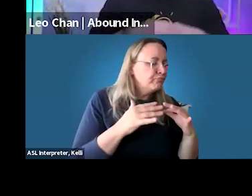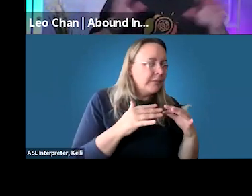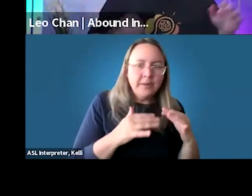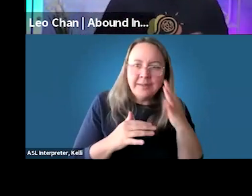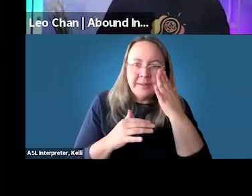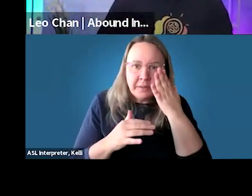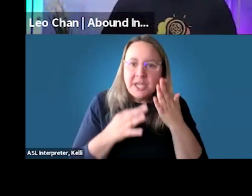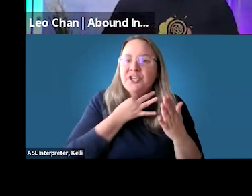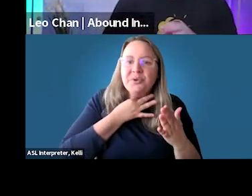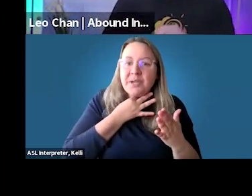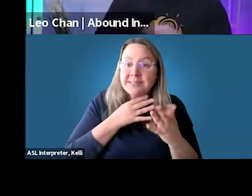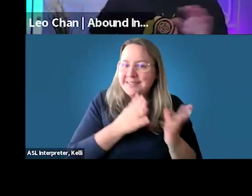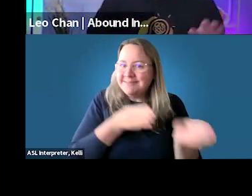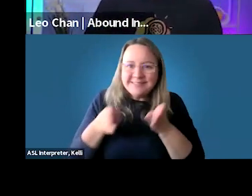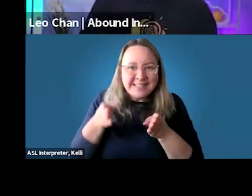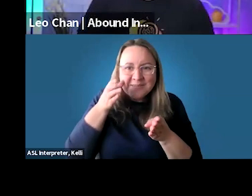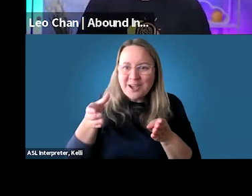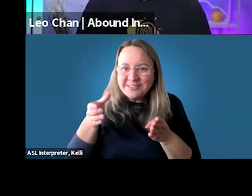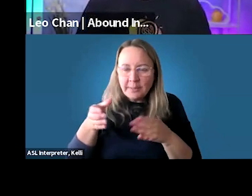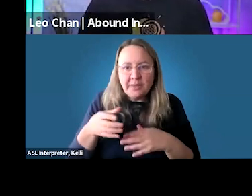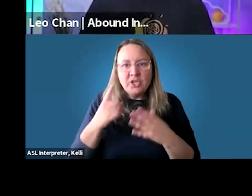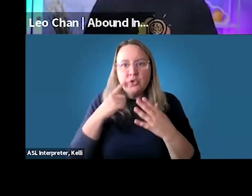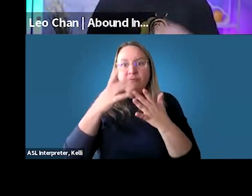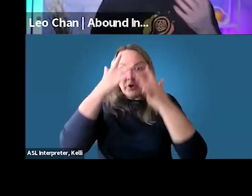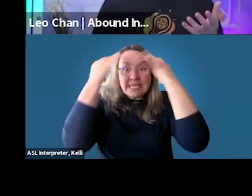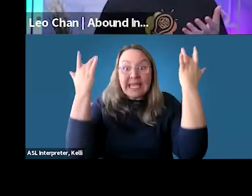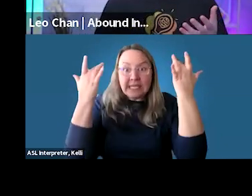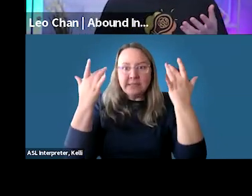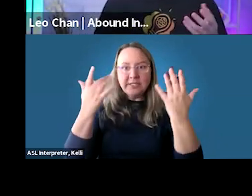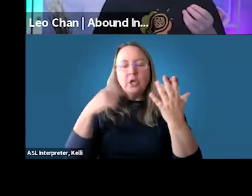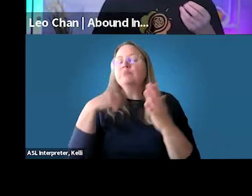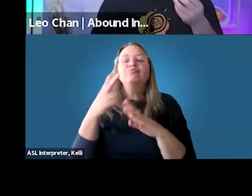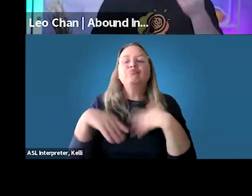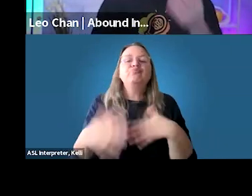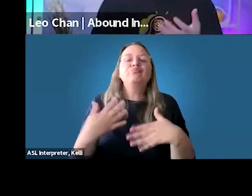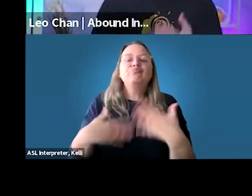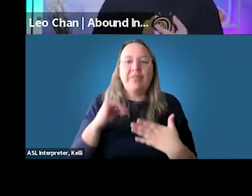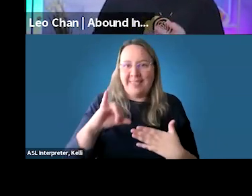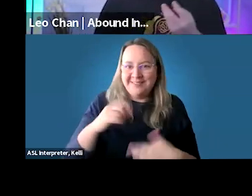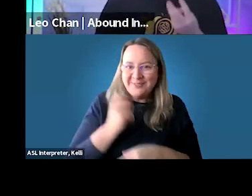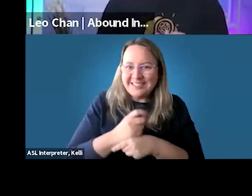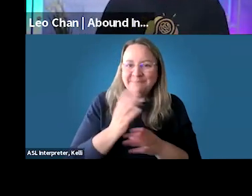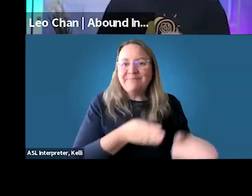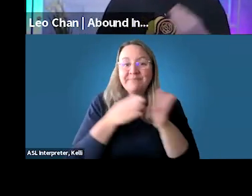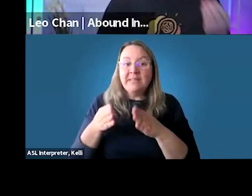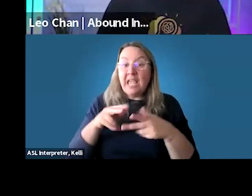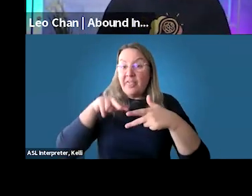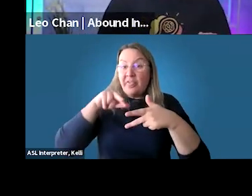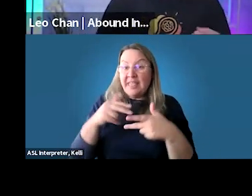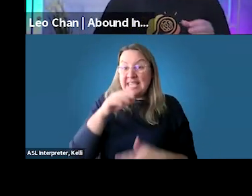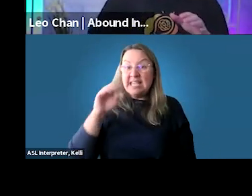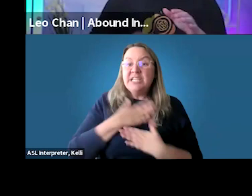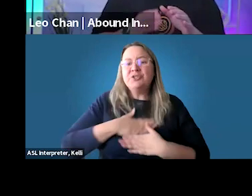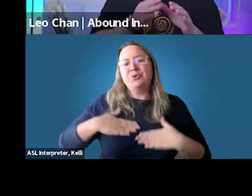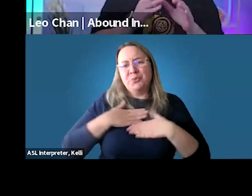into flow. You lose all track of time, which is fun. And then finally, the third E is